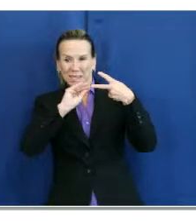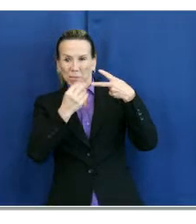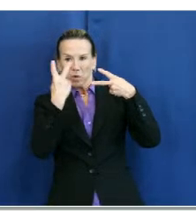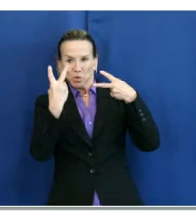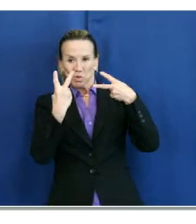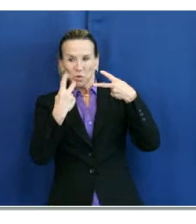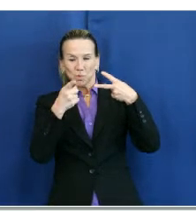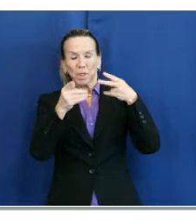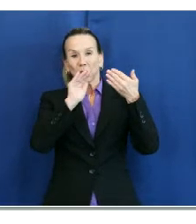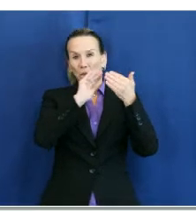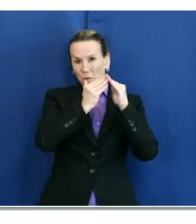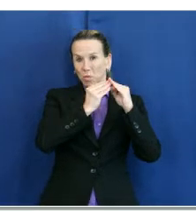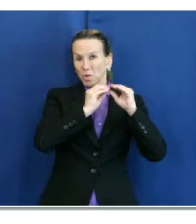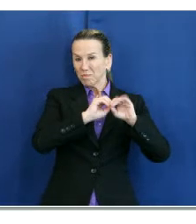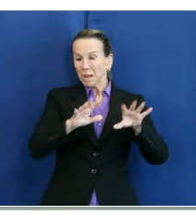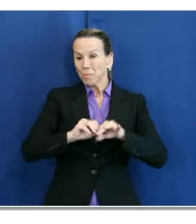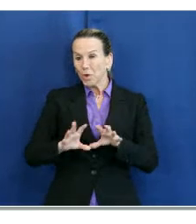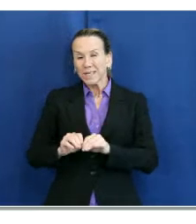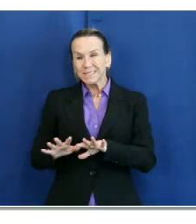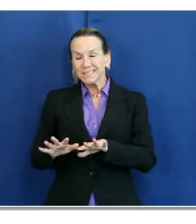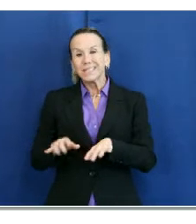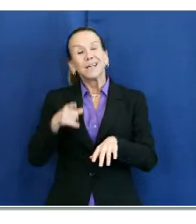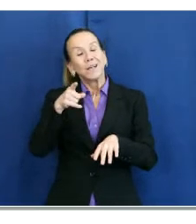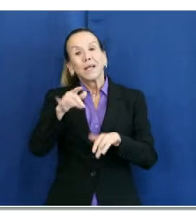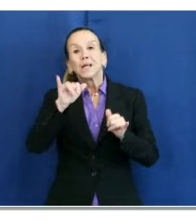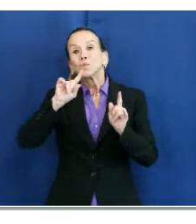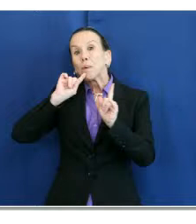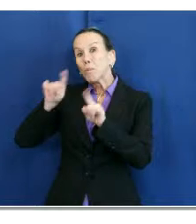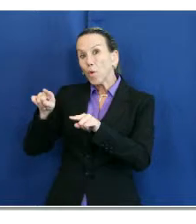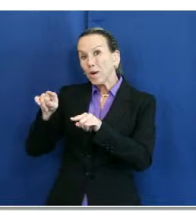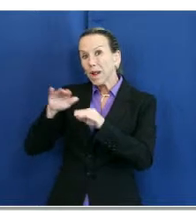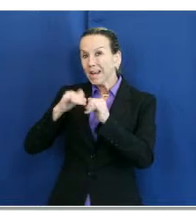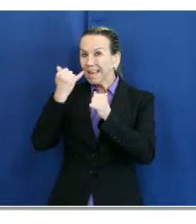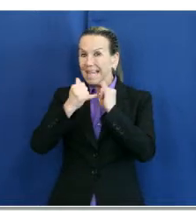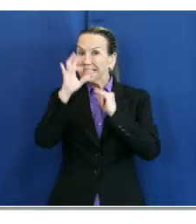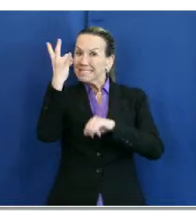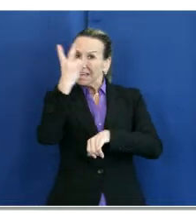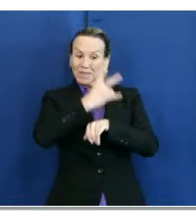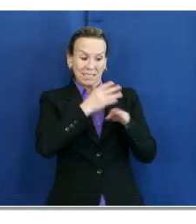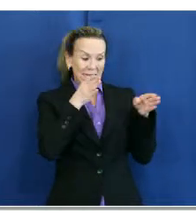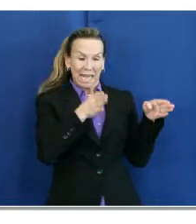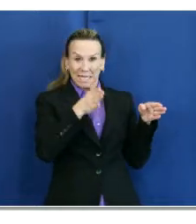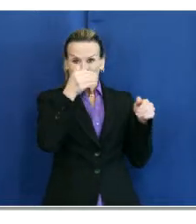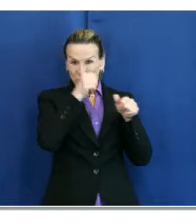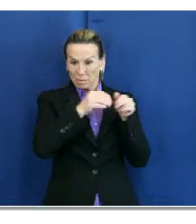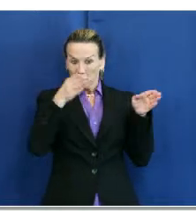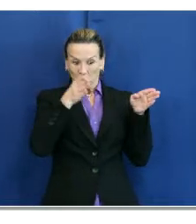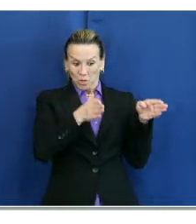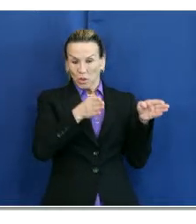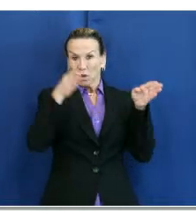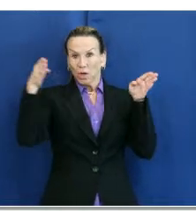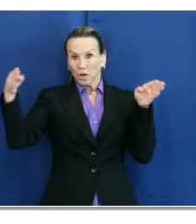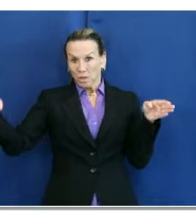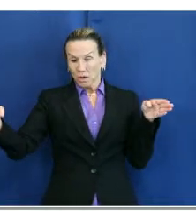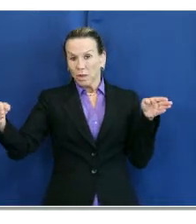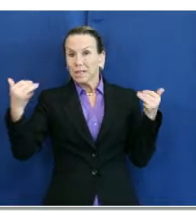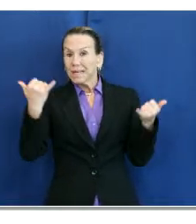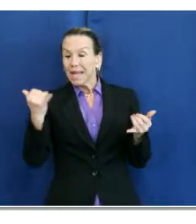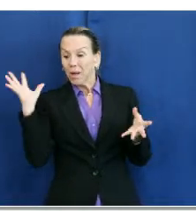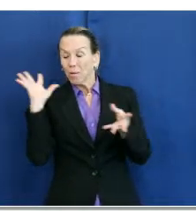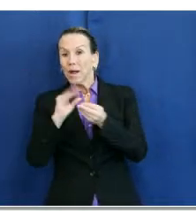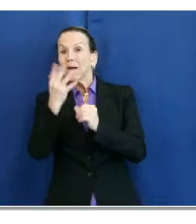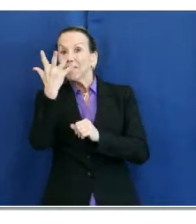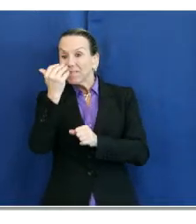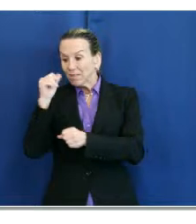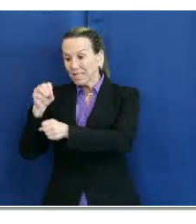this is outbreaks reported over the past 7 days. And today we are reporting 15 total